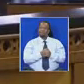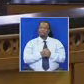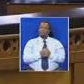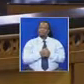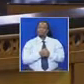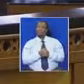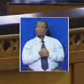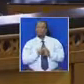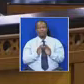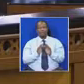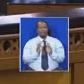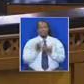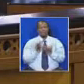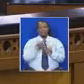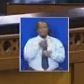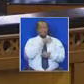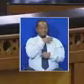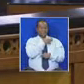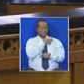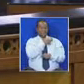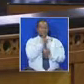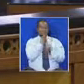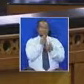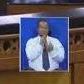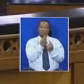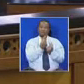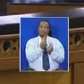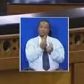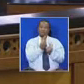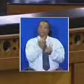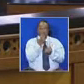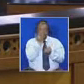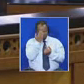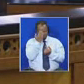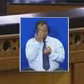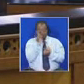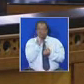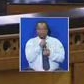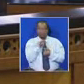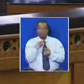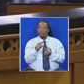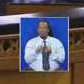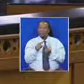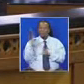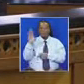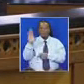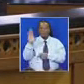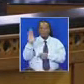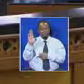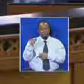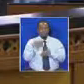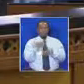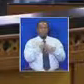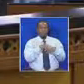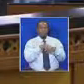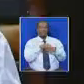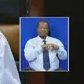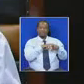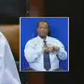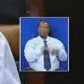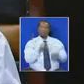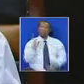We think that the Minister of Finance knows what is wrong in this country and is right for this country. Honorable Member, take your seat, Honorable Member.